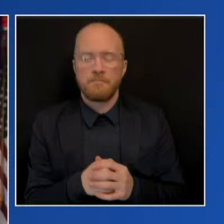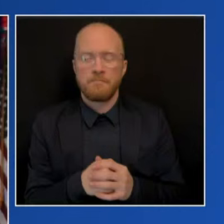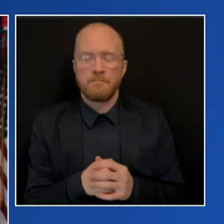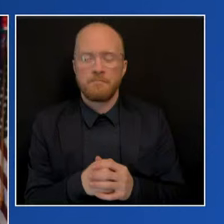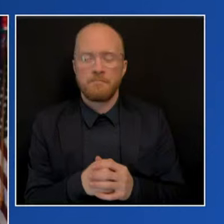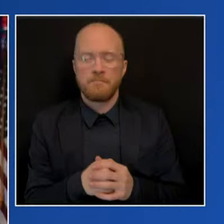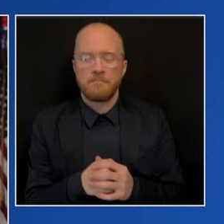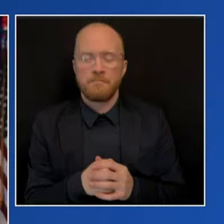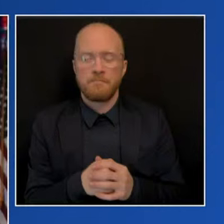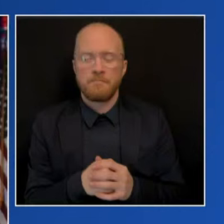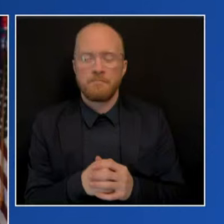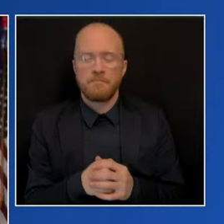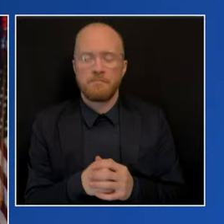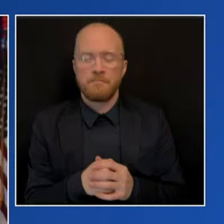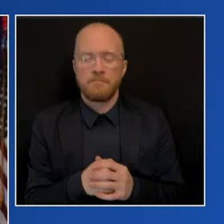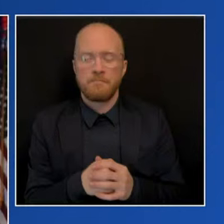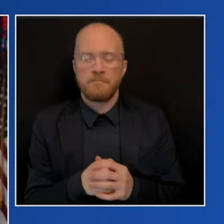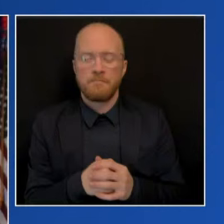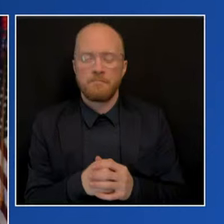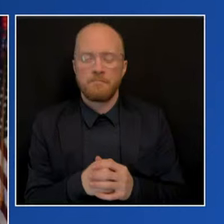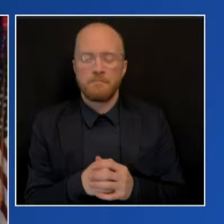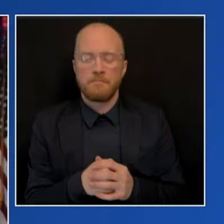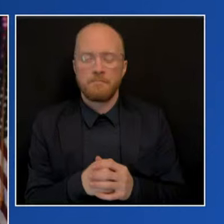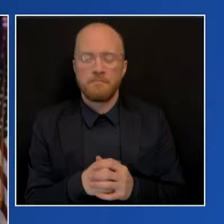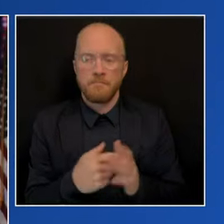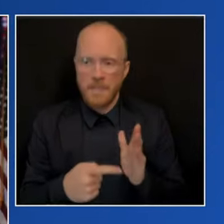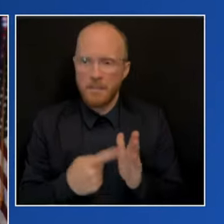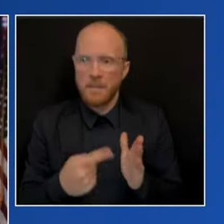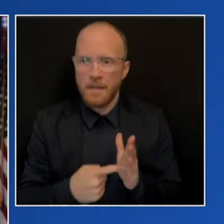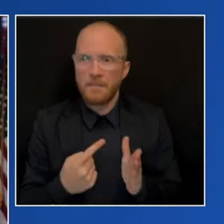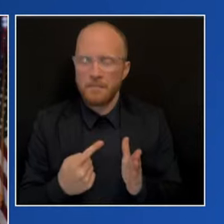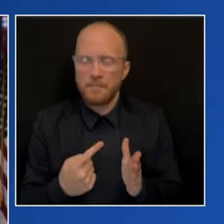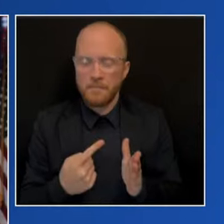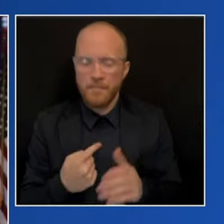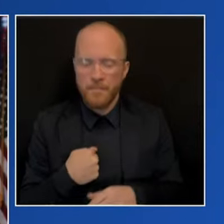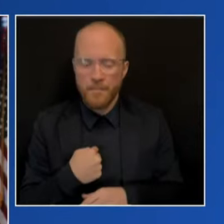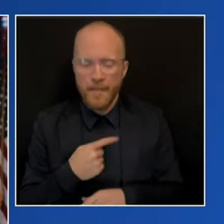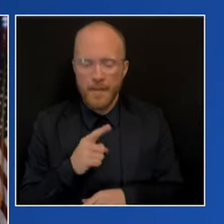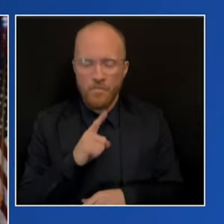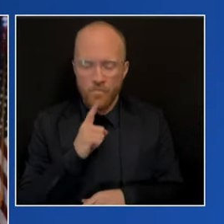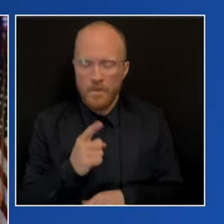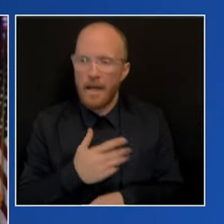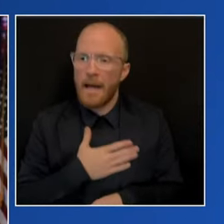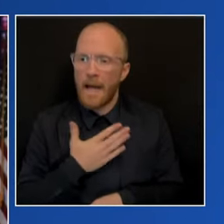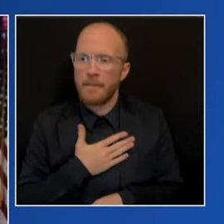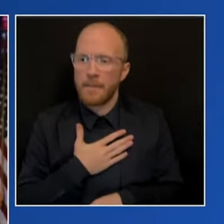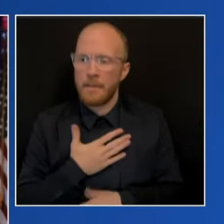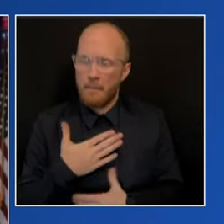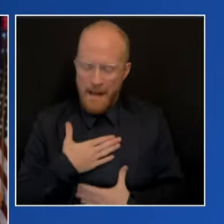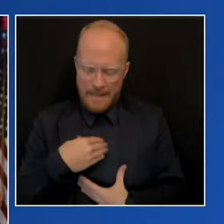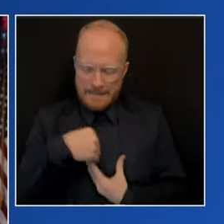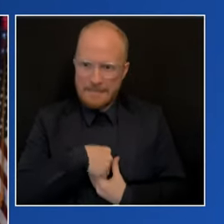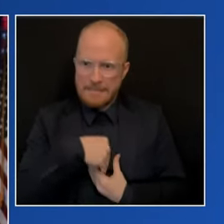Sometimes I'm really happy the Irish in me can't be seen.